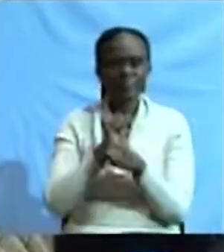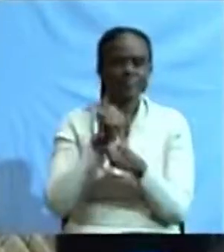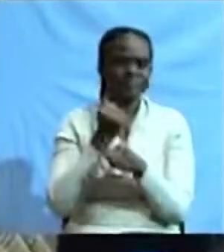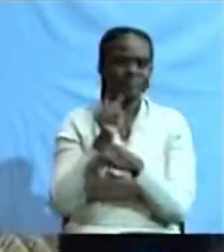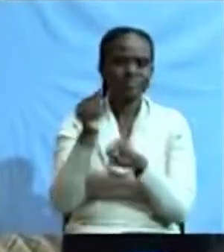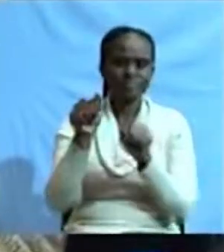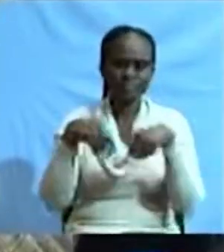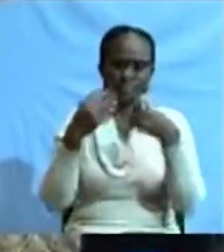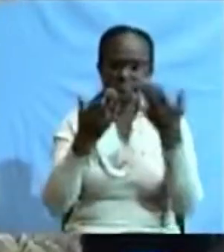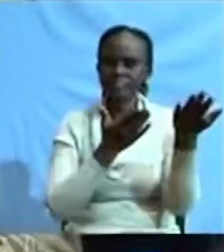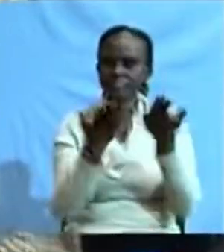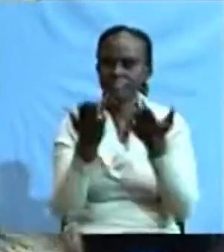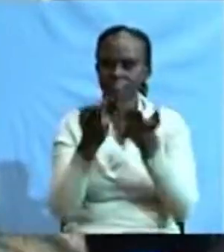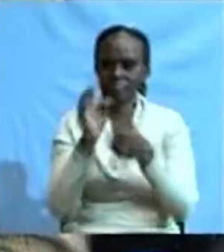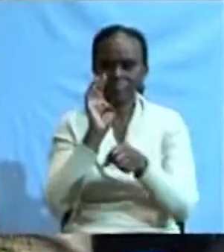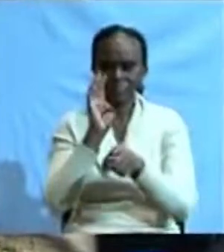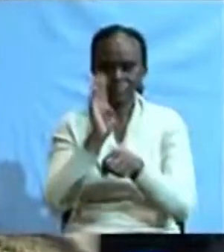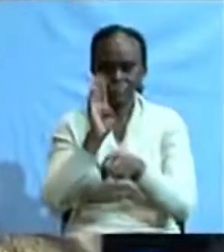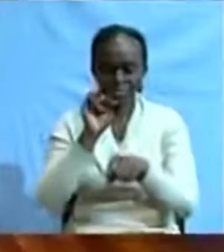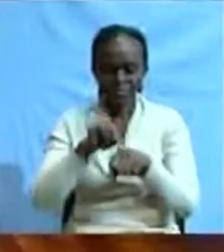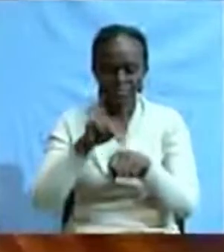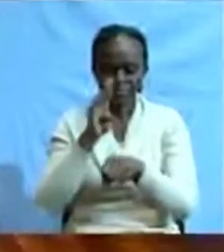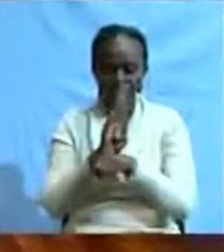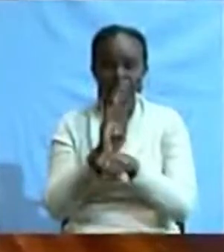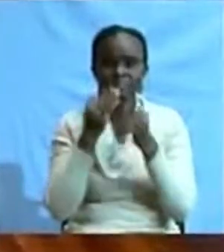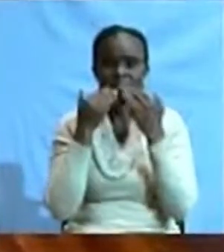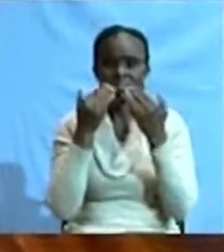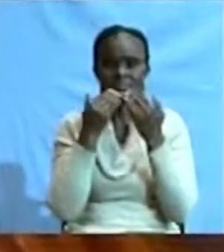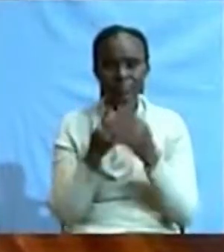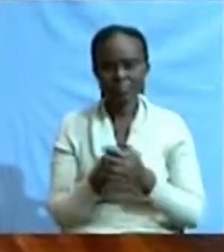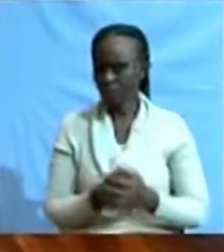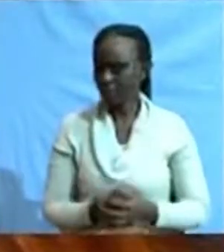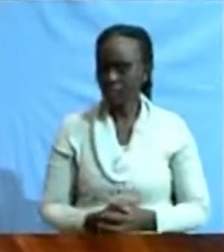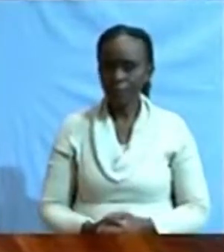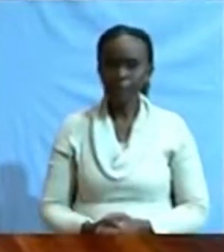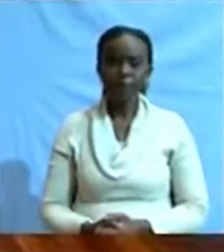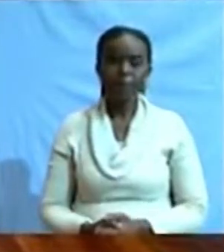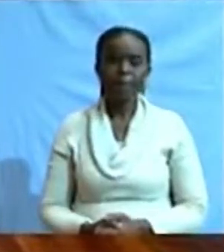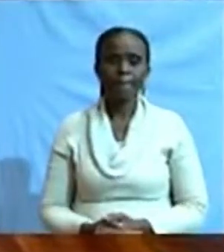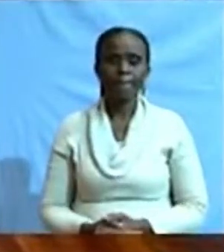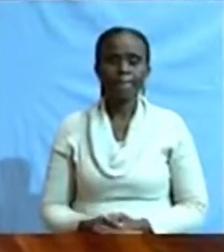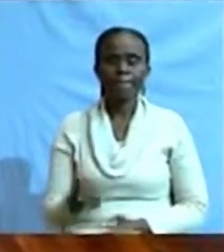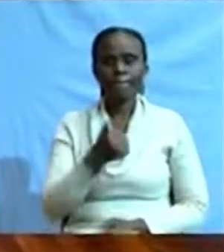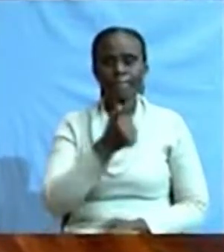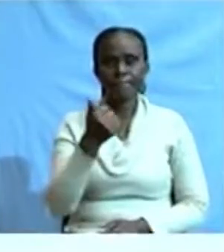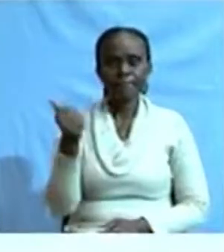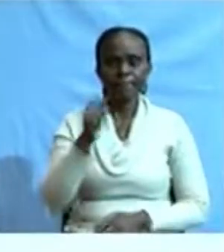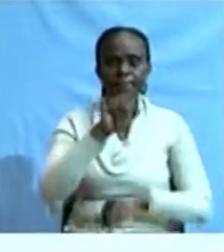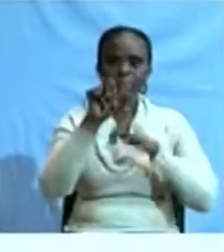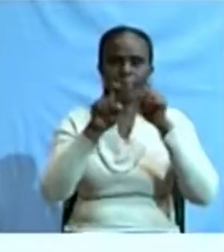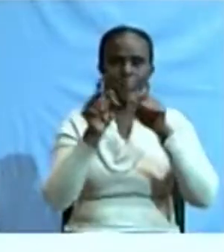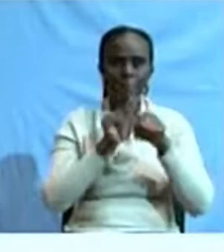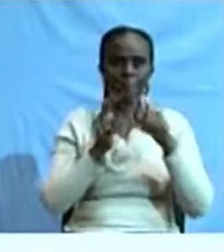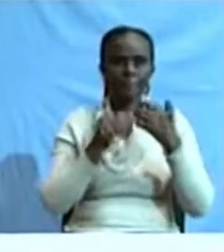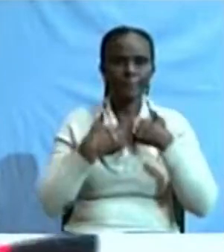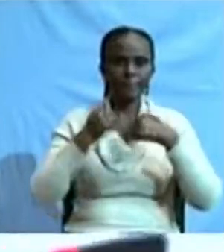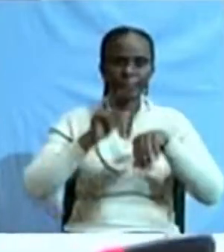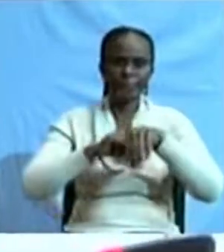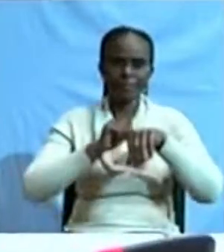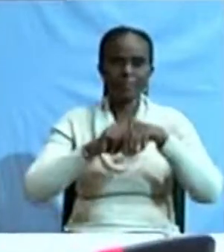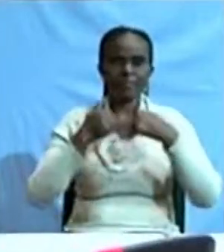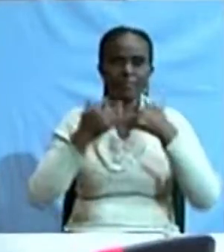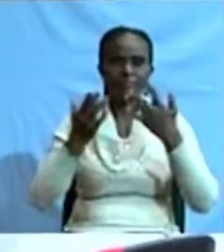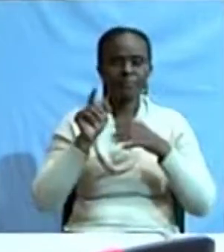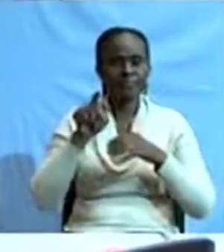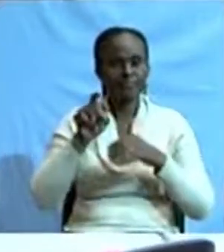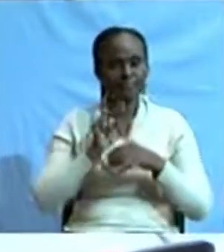can provide the services for Mbala. Thank you. I think we have to move now to another question. We're running out of time. But we still need